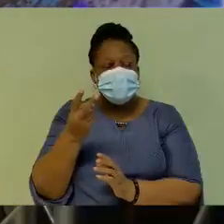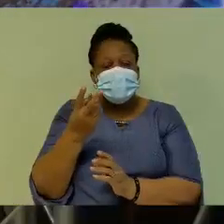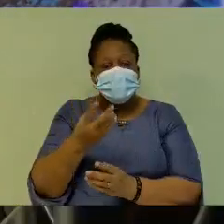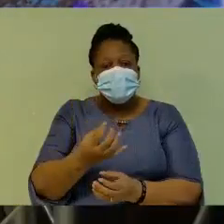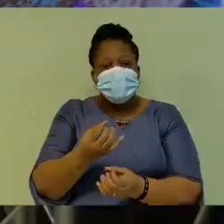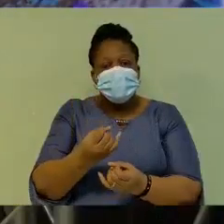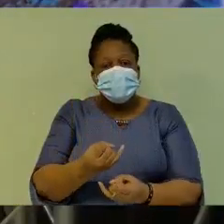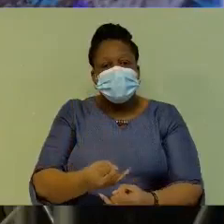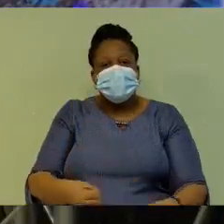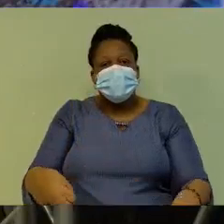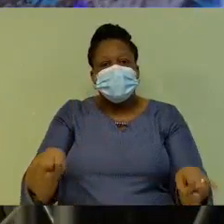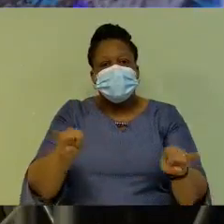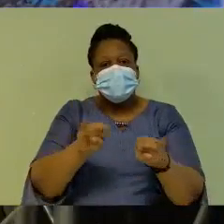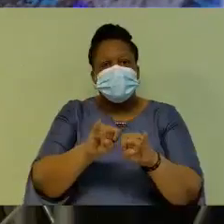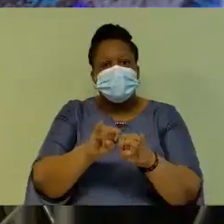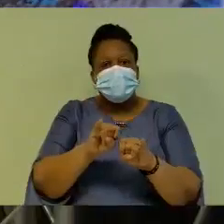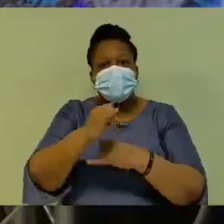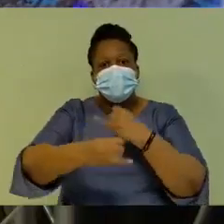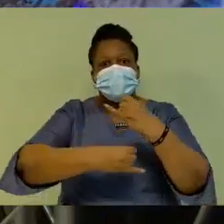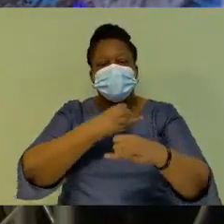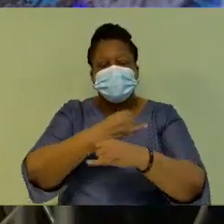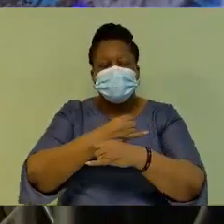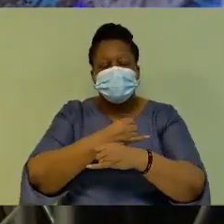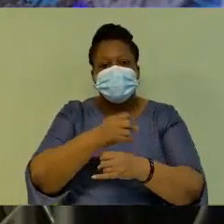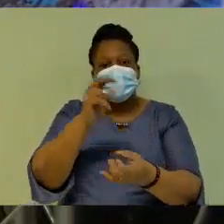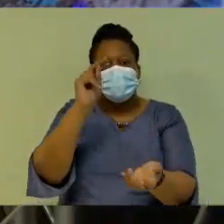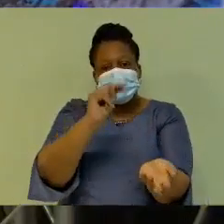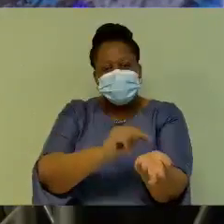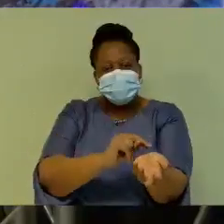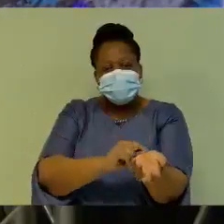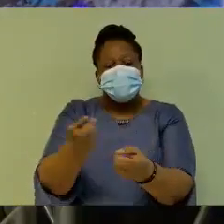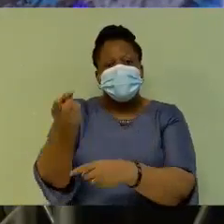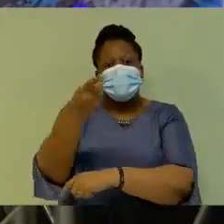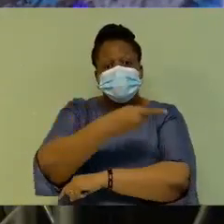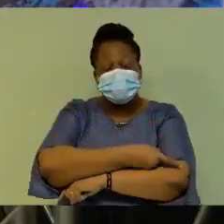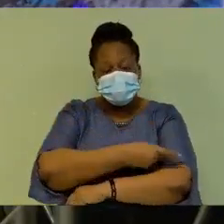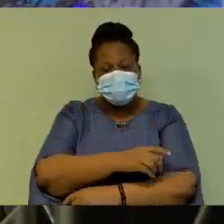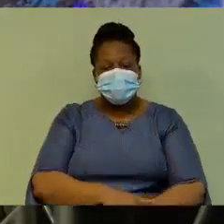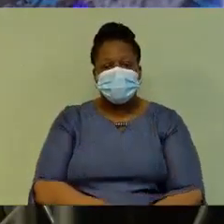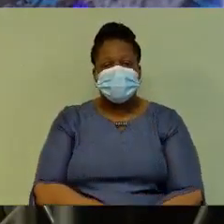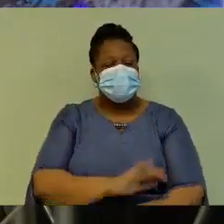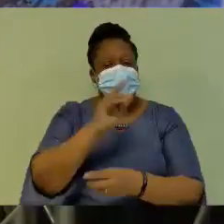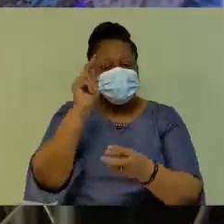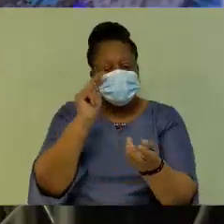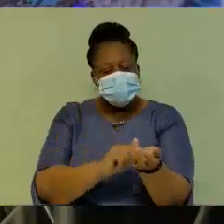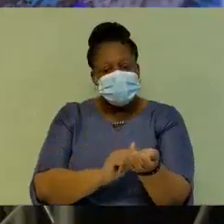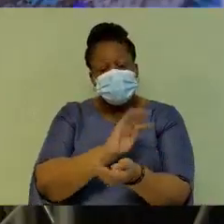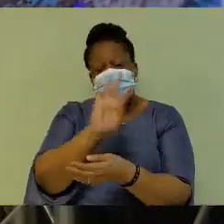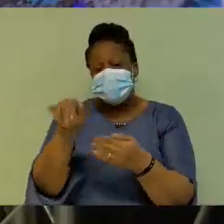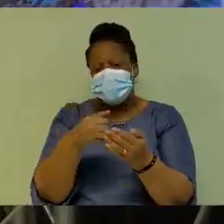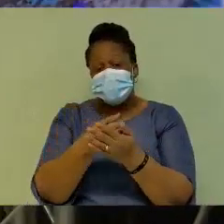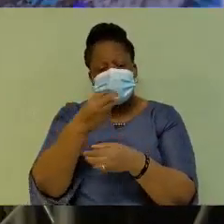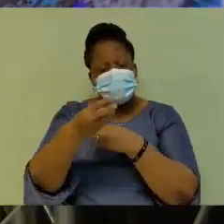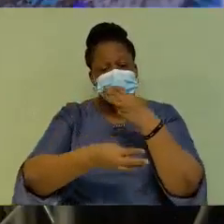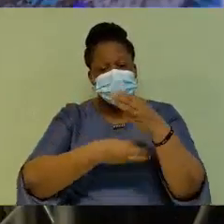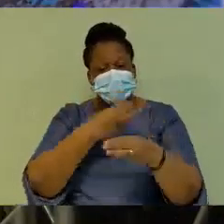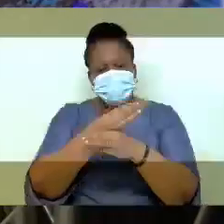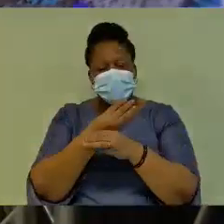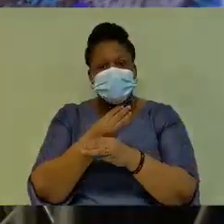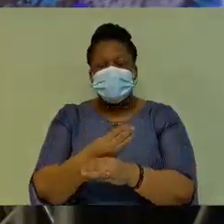International Nurses Day. And of course, we know that nurses all over the world have been on the